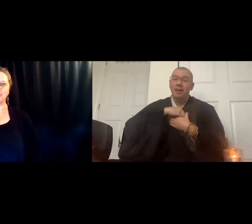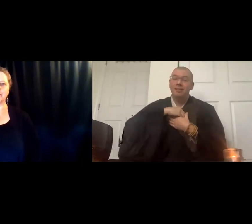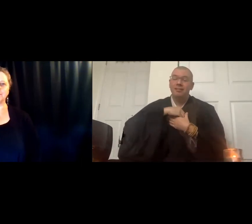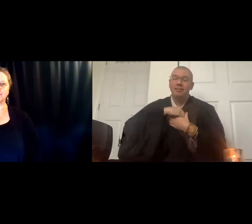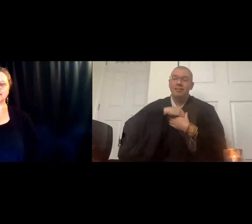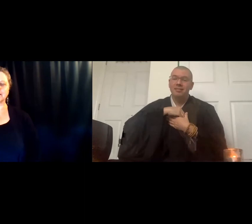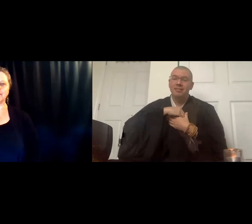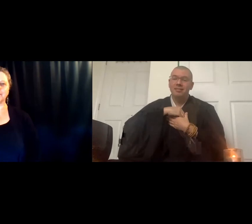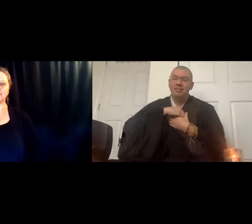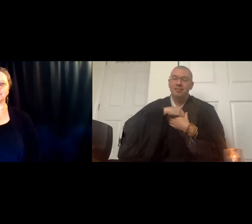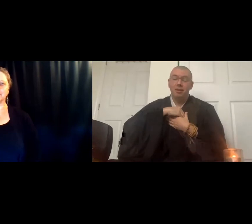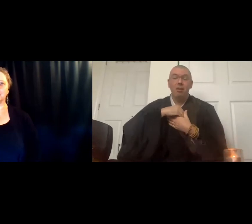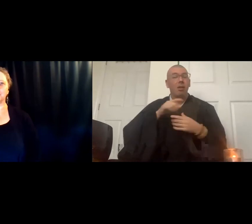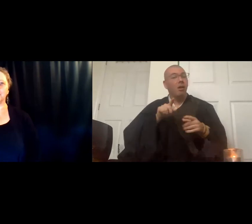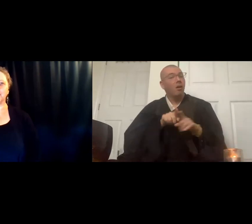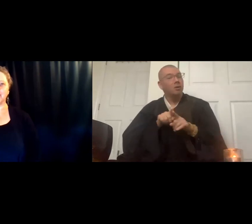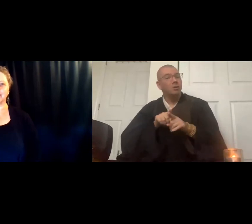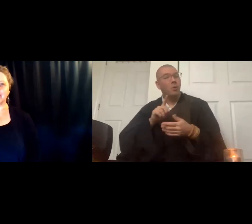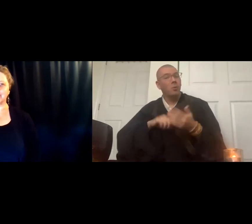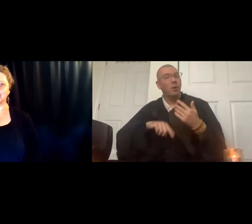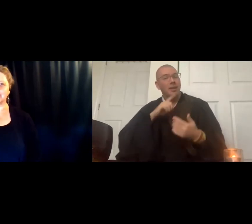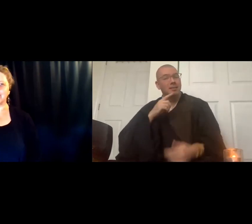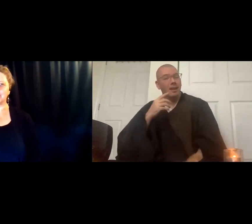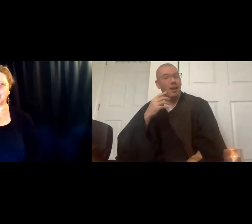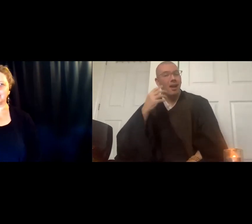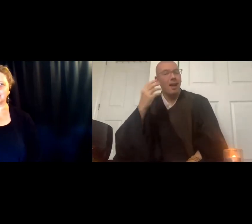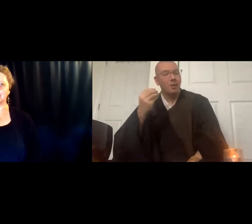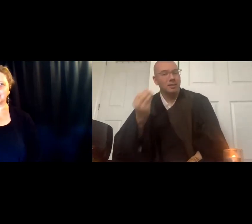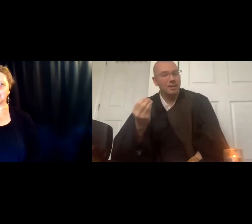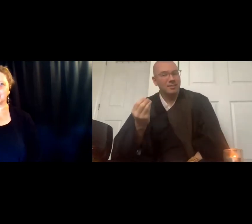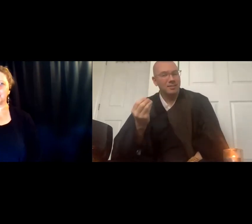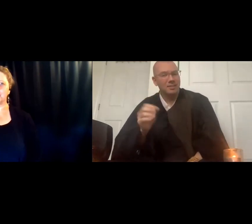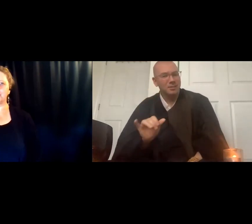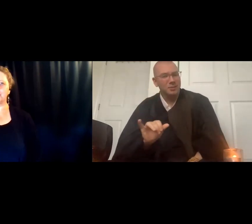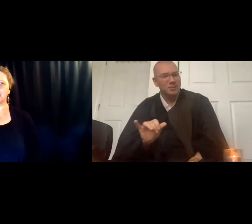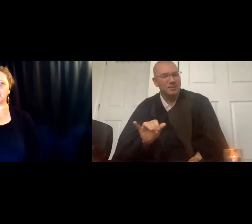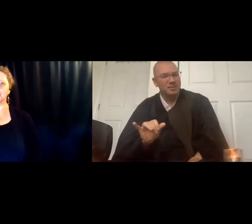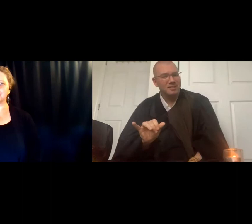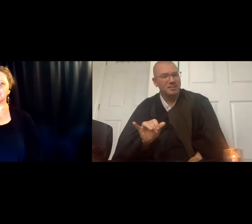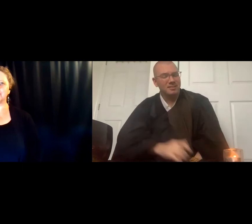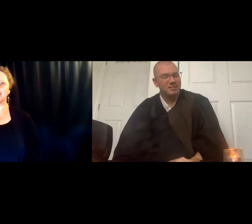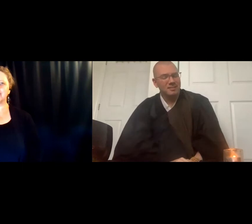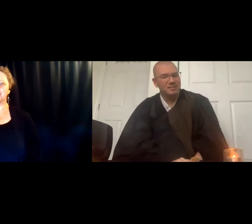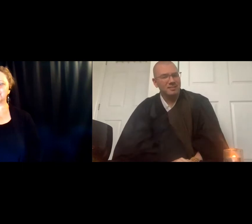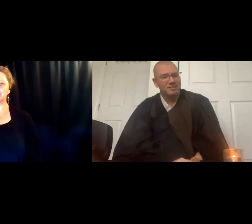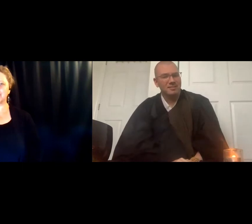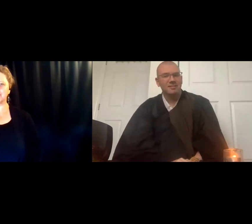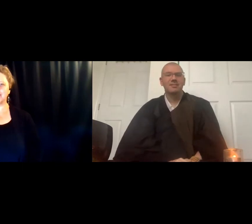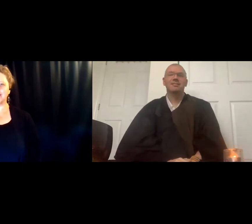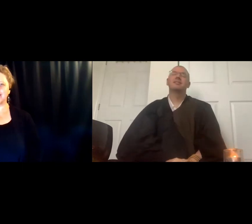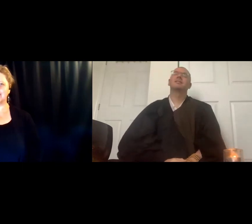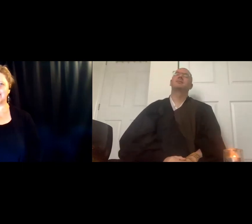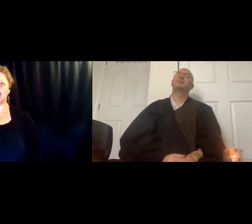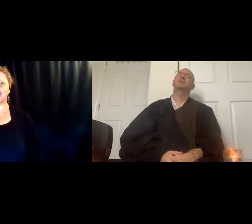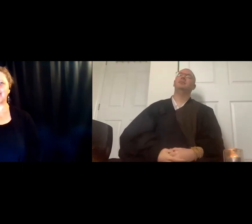It's helping to discover the things that are inside of us, but also we're discovering